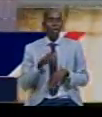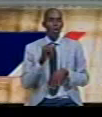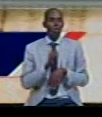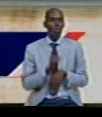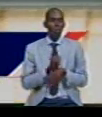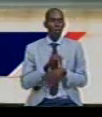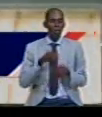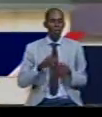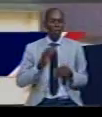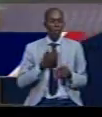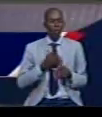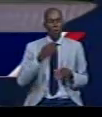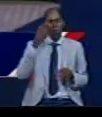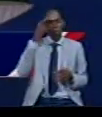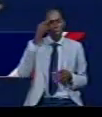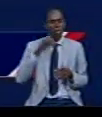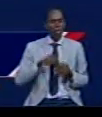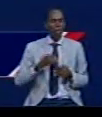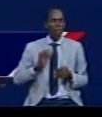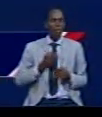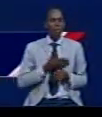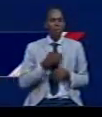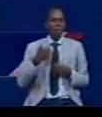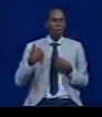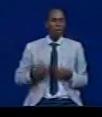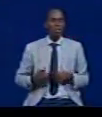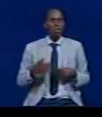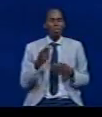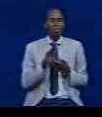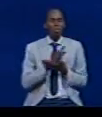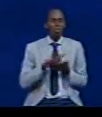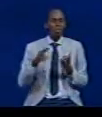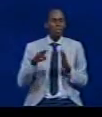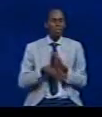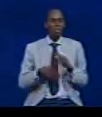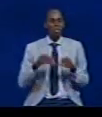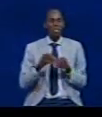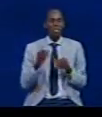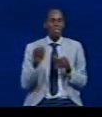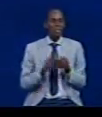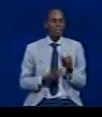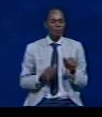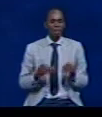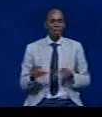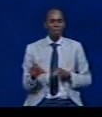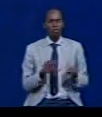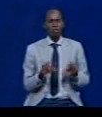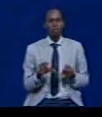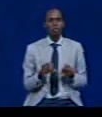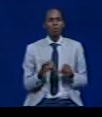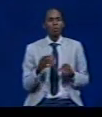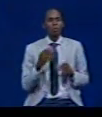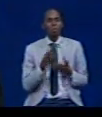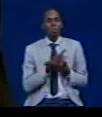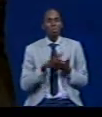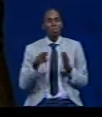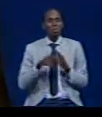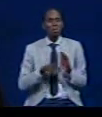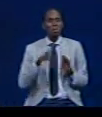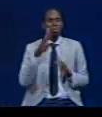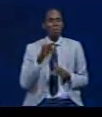mind, holiness in everything that we do, holiness in every action, holiness by experience,